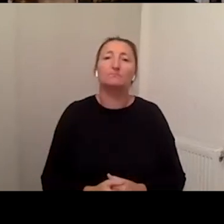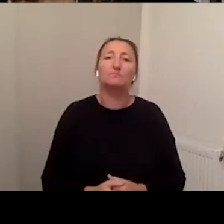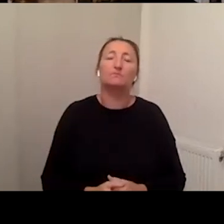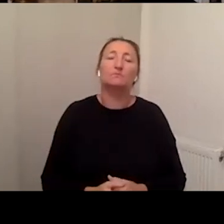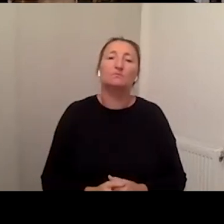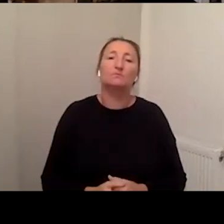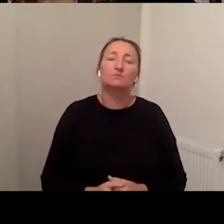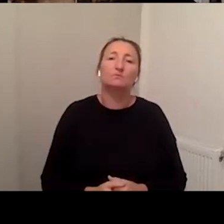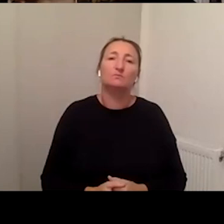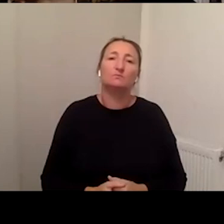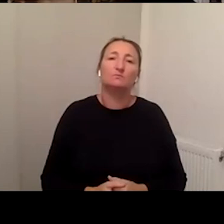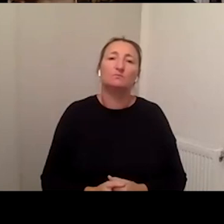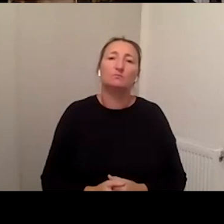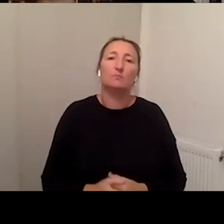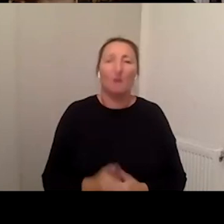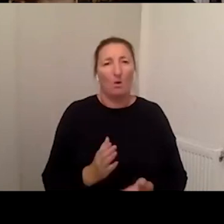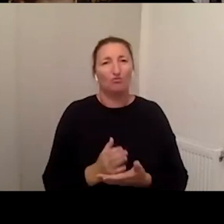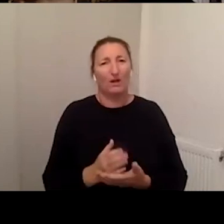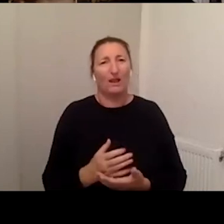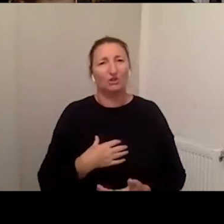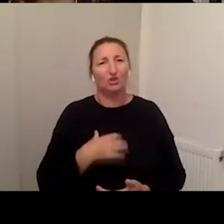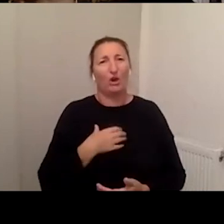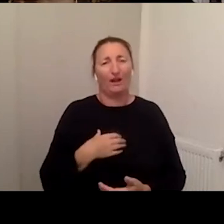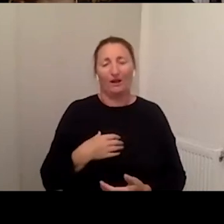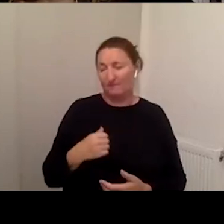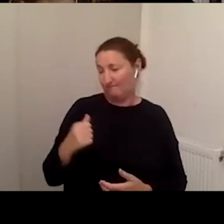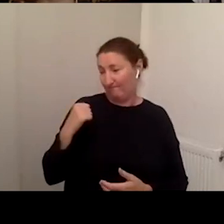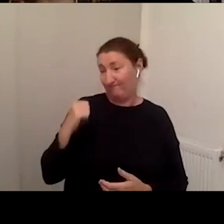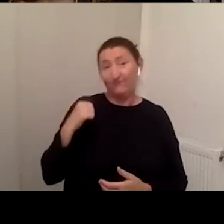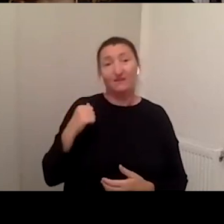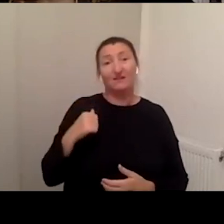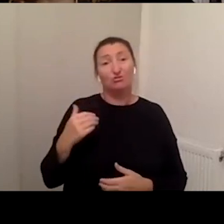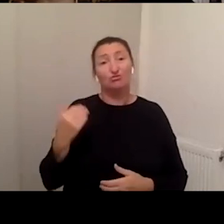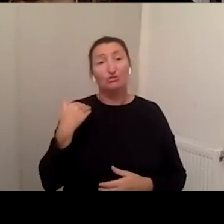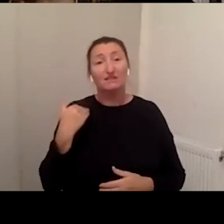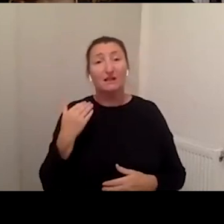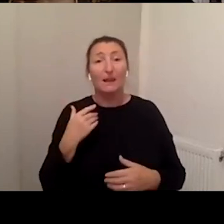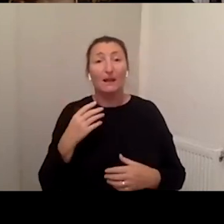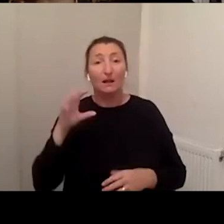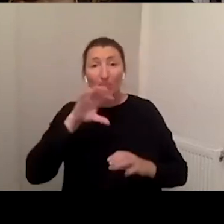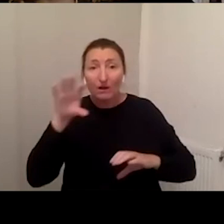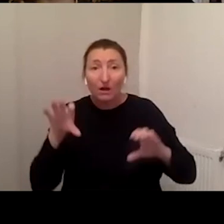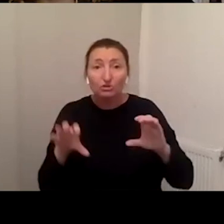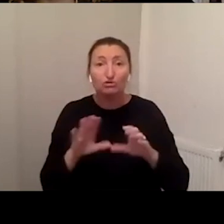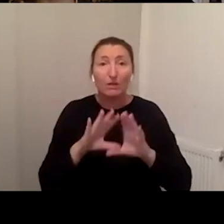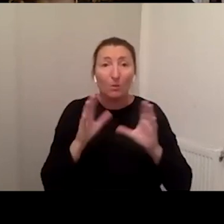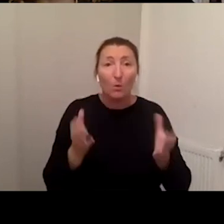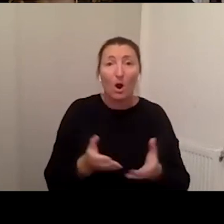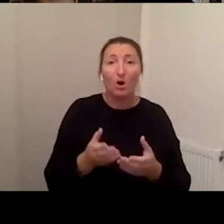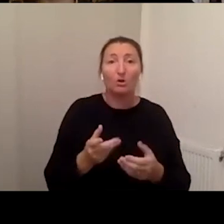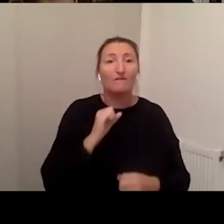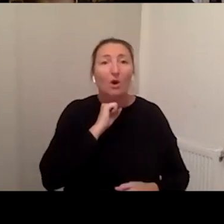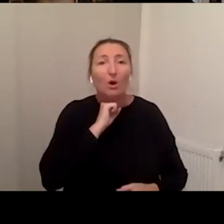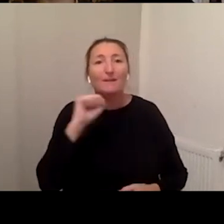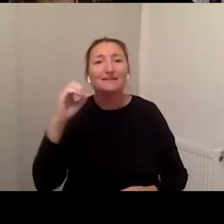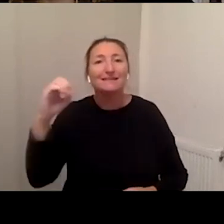find really remarkable over the last 2 years is that more and more countries have committed to a zero carbon or